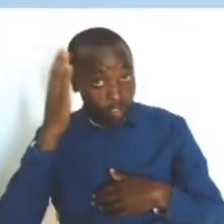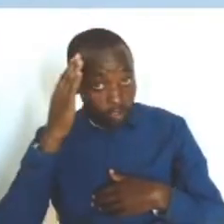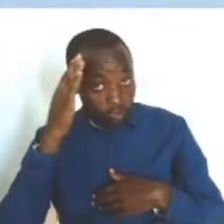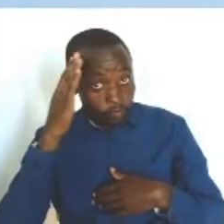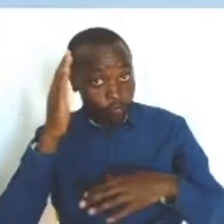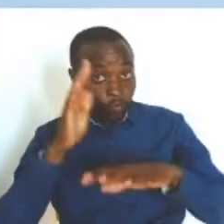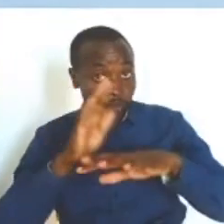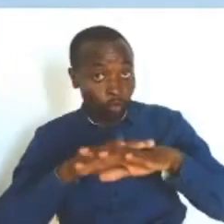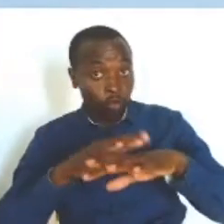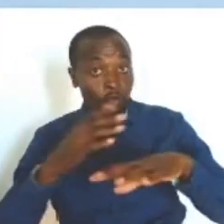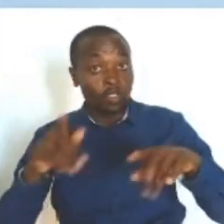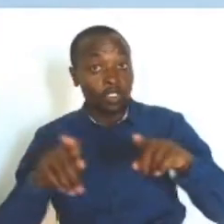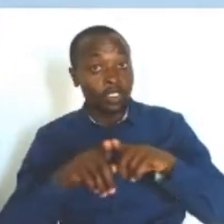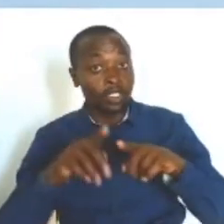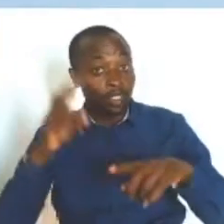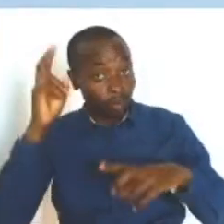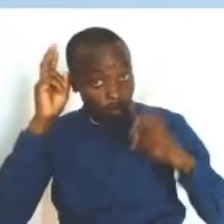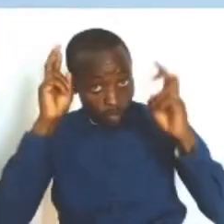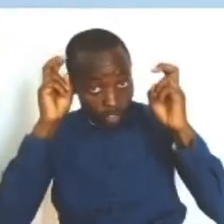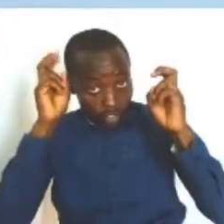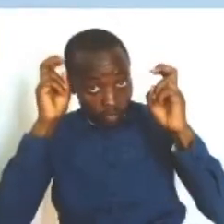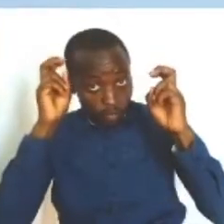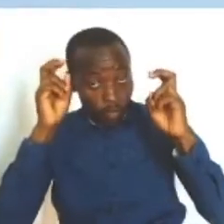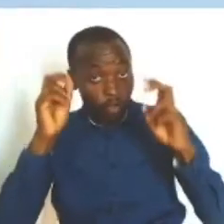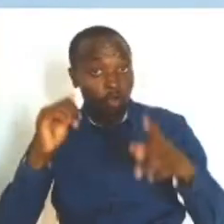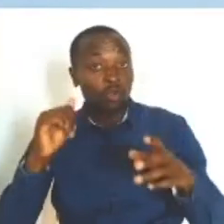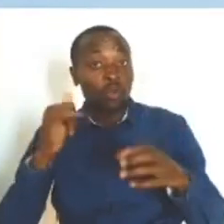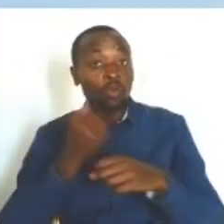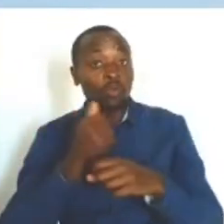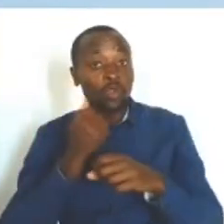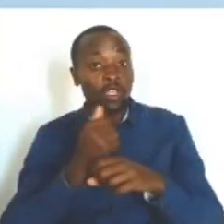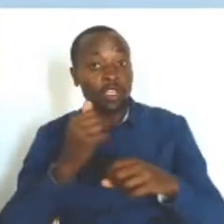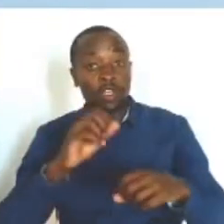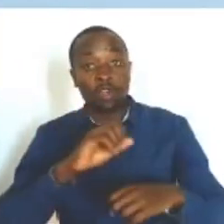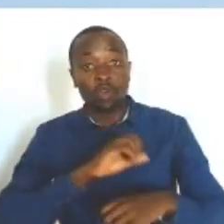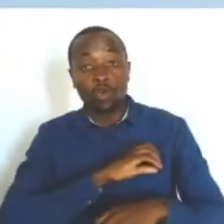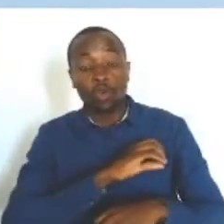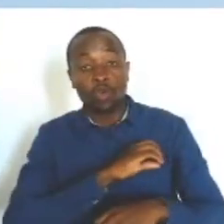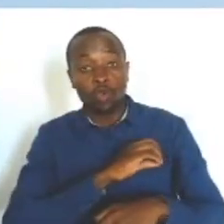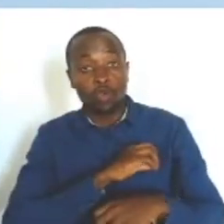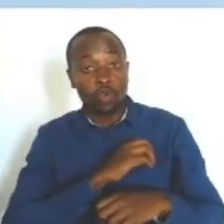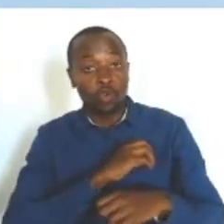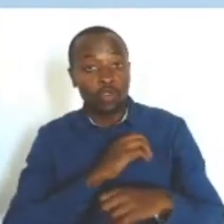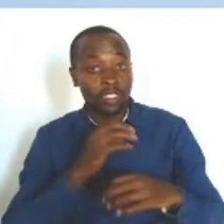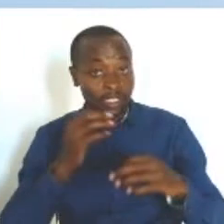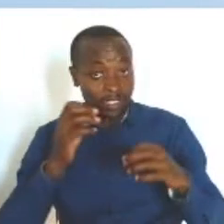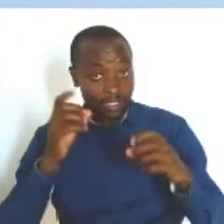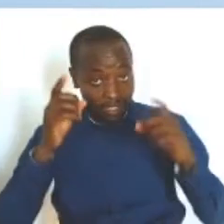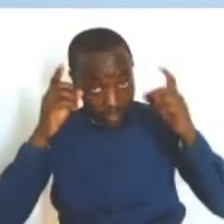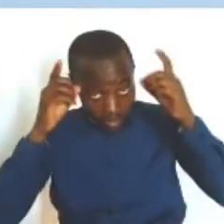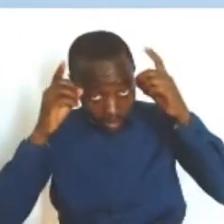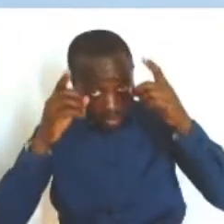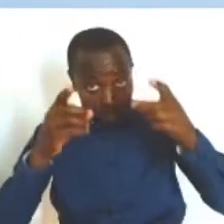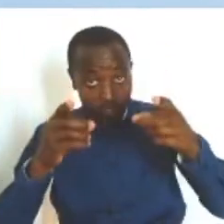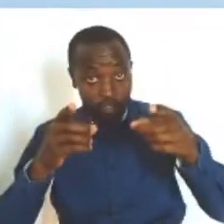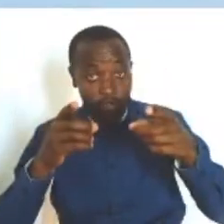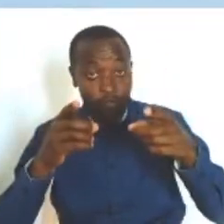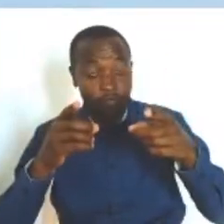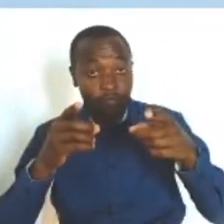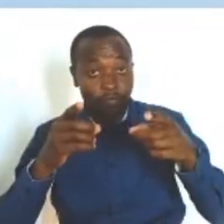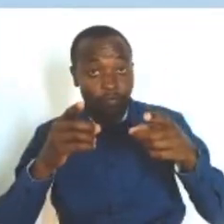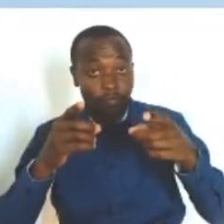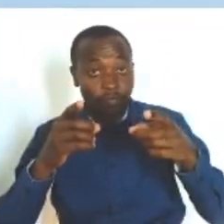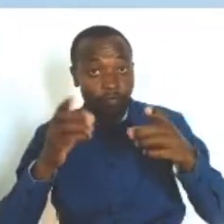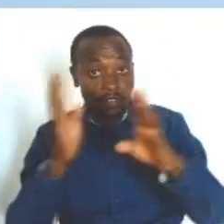evil. He could make his own decisions. And that is when the Lord appeared to them. They hid because they said they